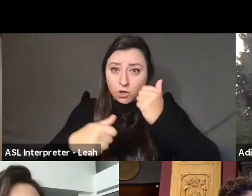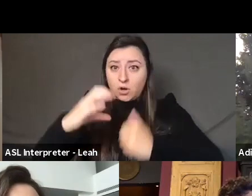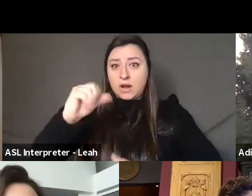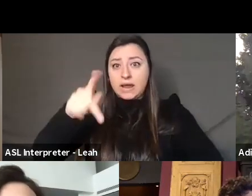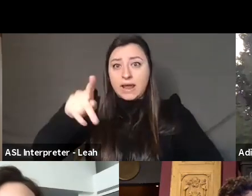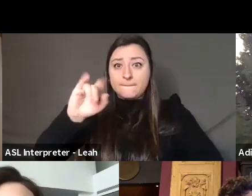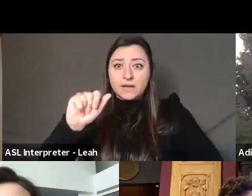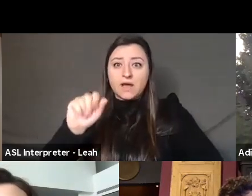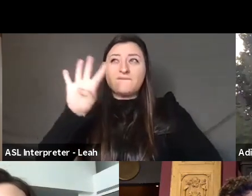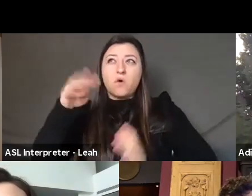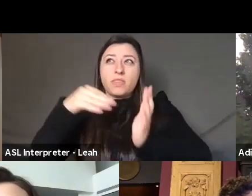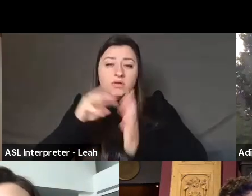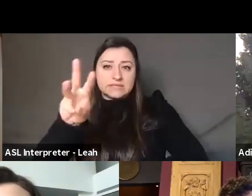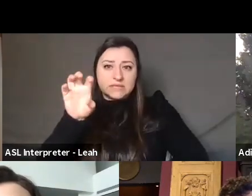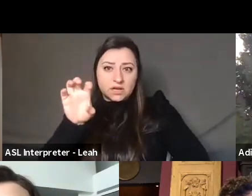here,